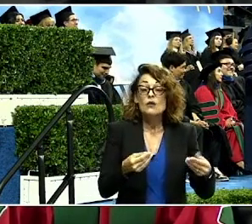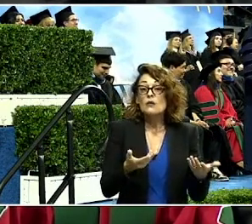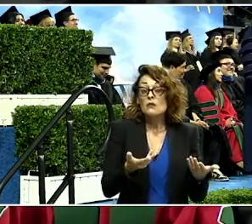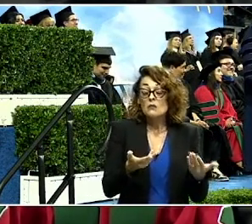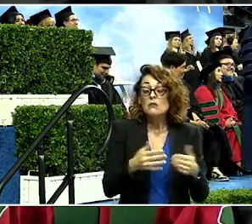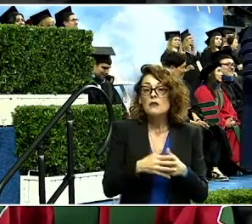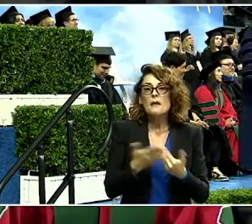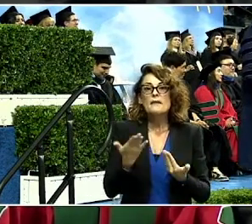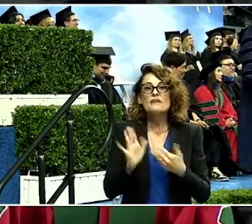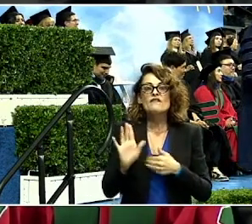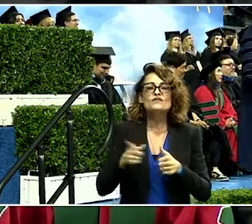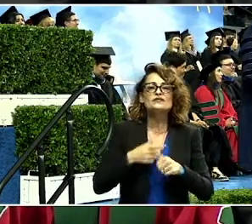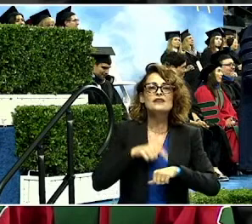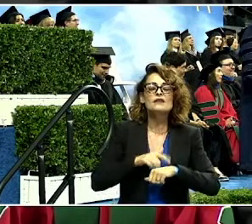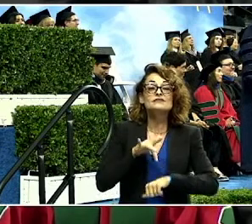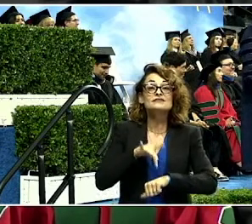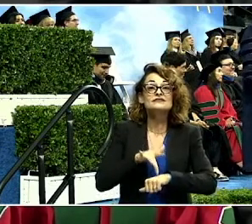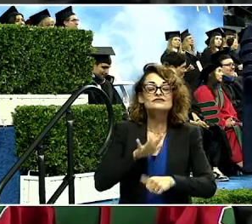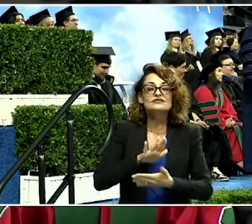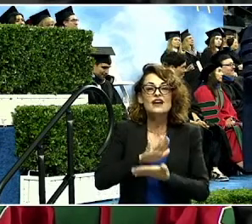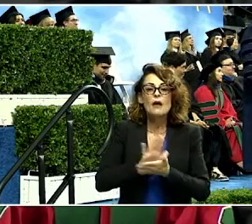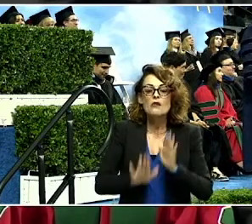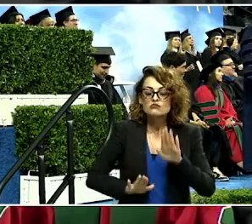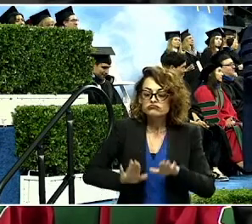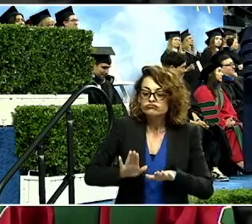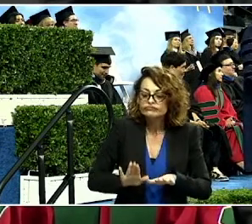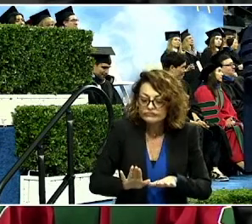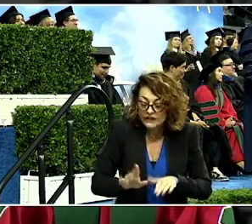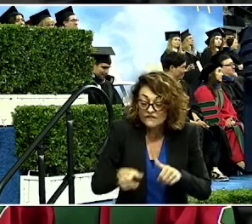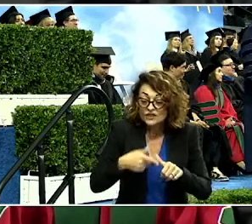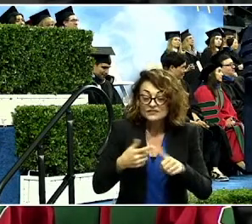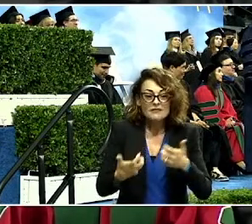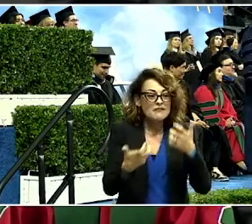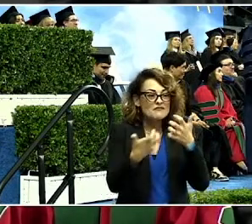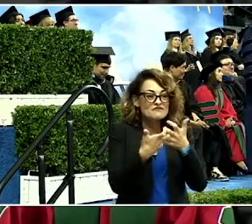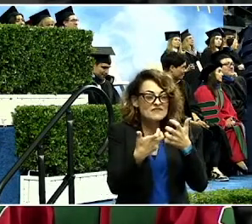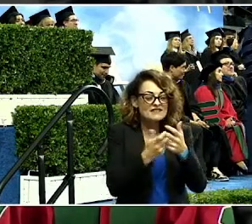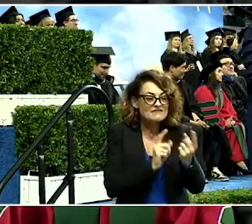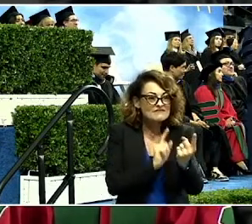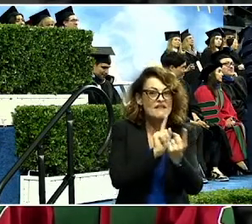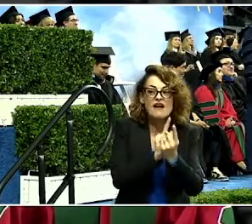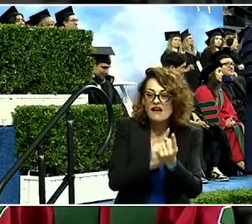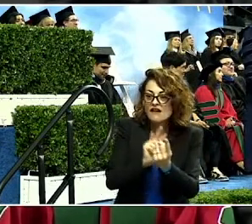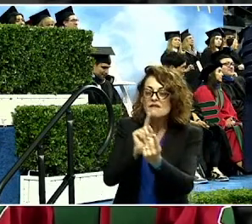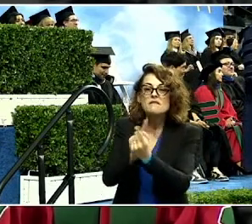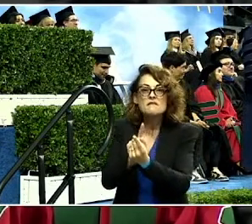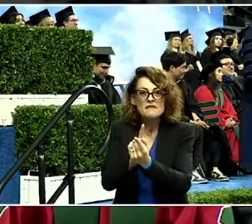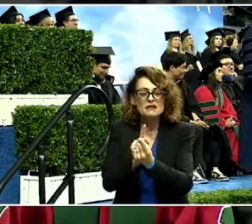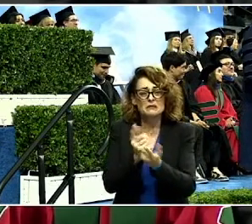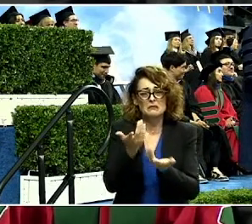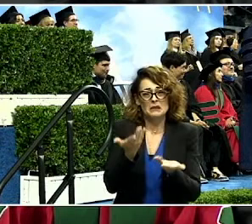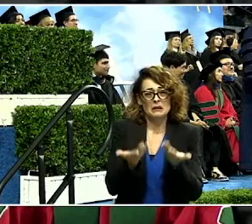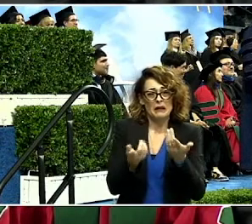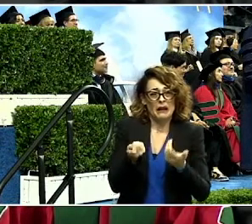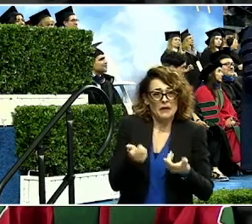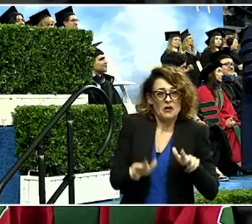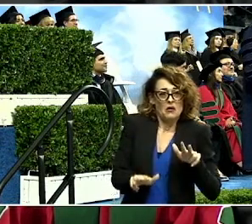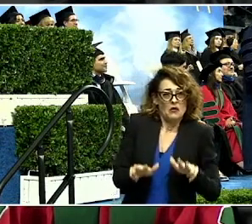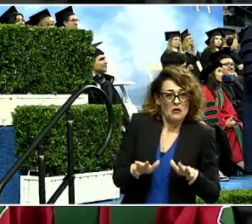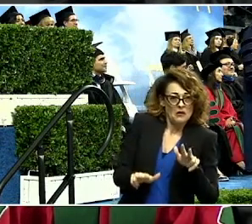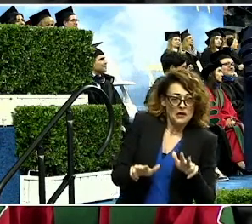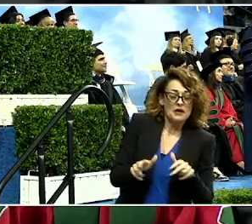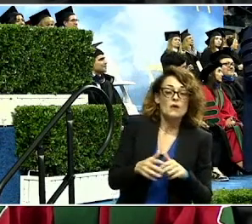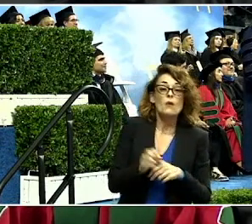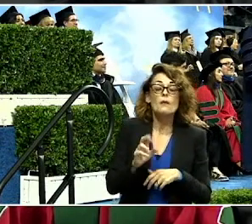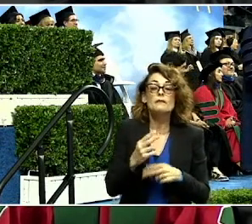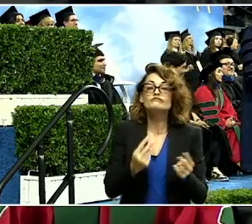on campus, perhaps the first time you met your new roommates, a lot of goodwill, maybe a bit of awkwardness. Or you might think of